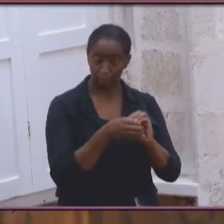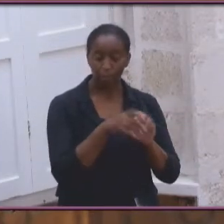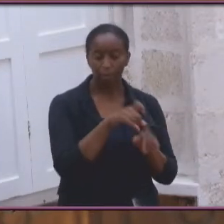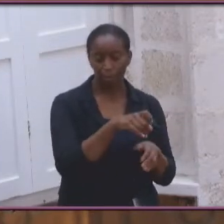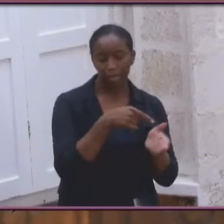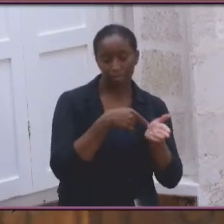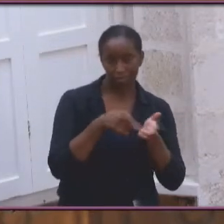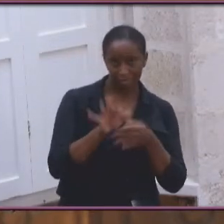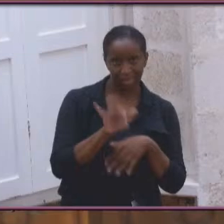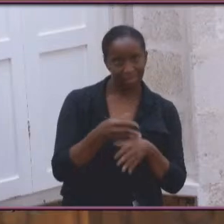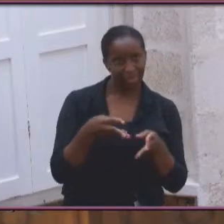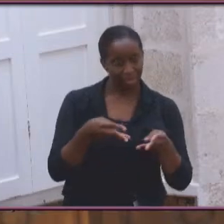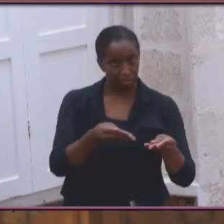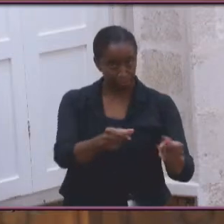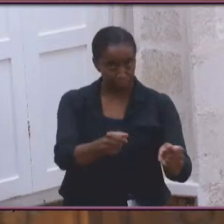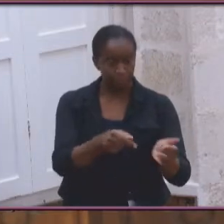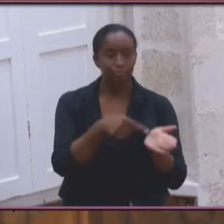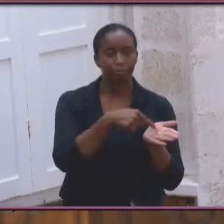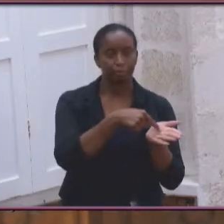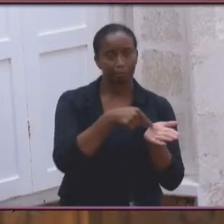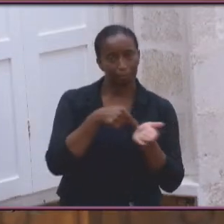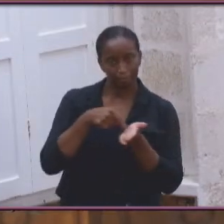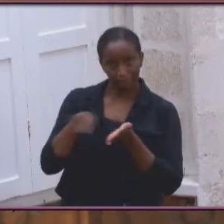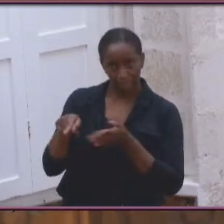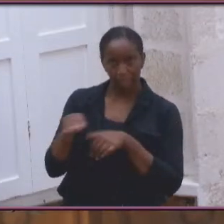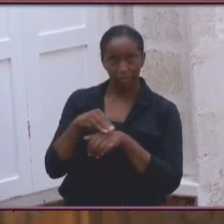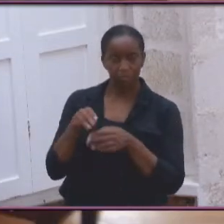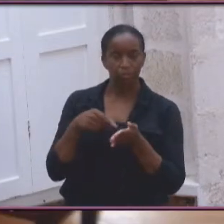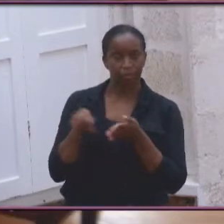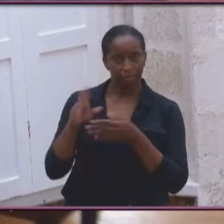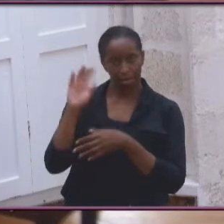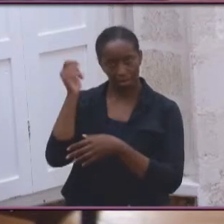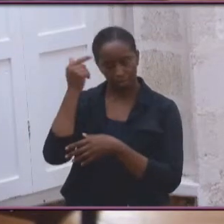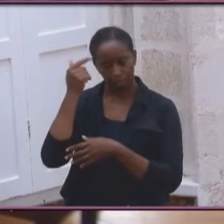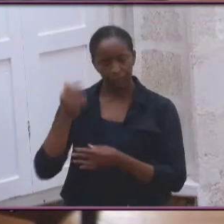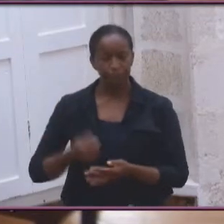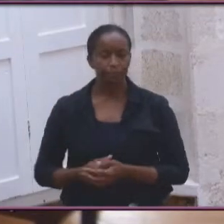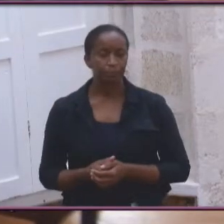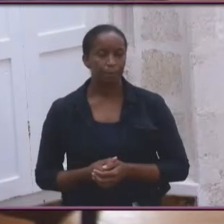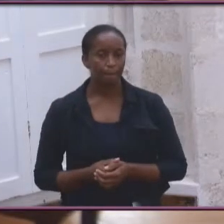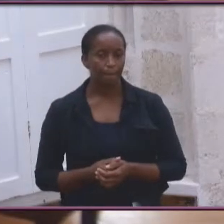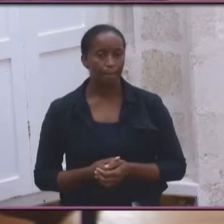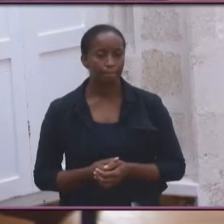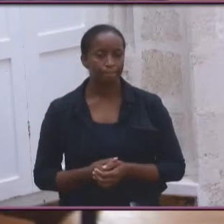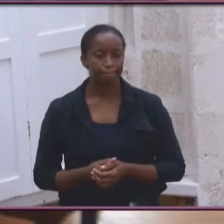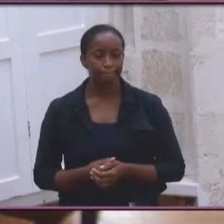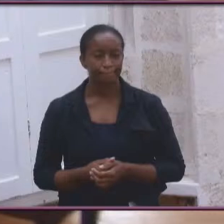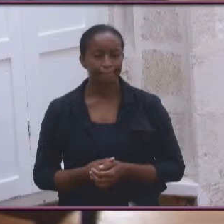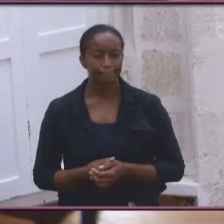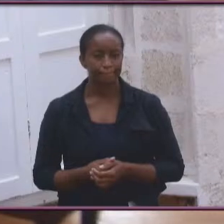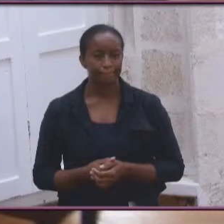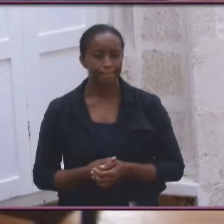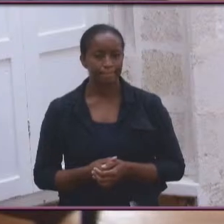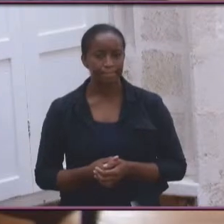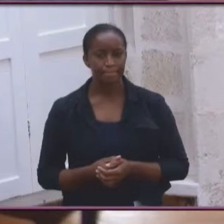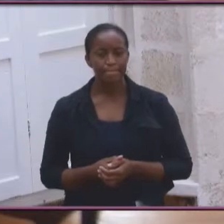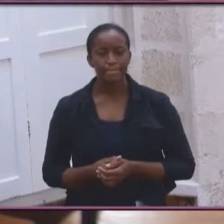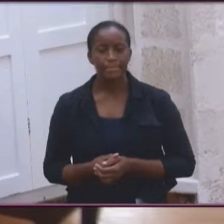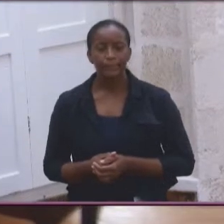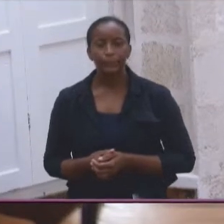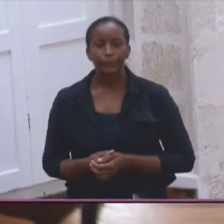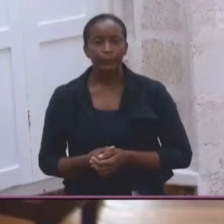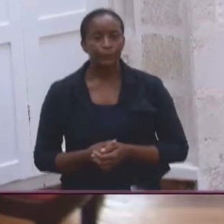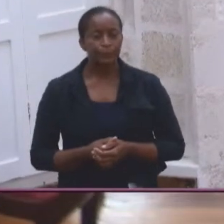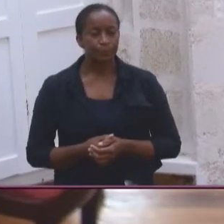relief board. But more importantly, and it is a matter that we have been looking at for several years, certainly when I was last Minister of Health,